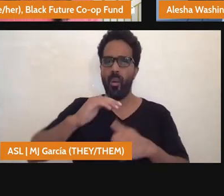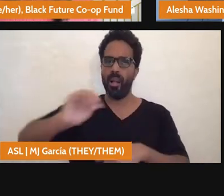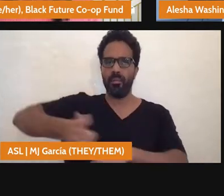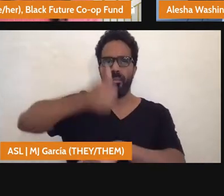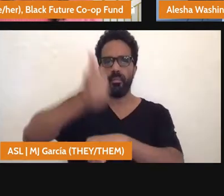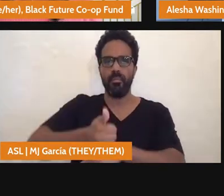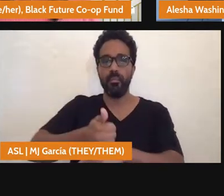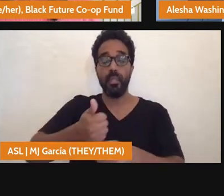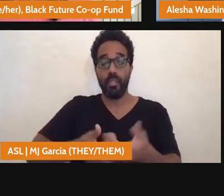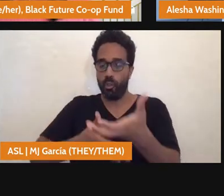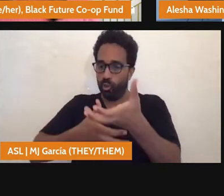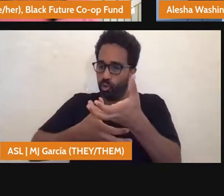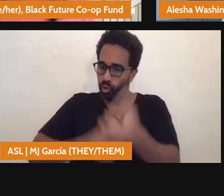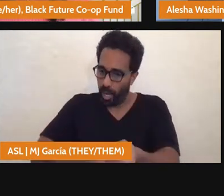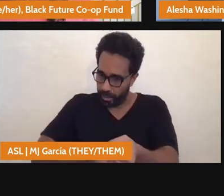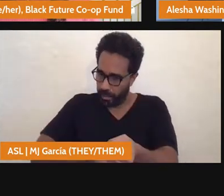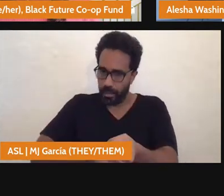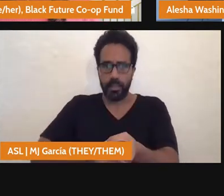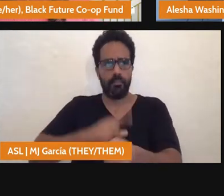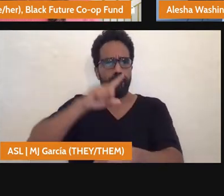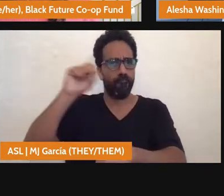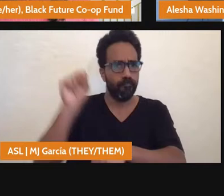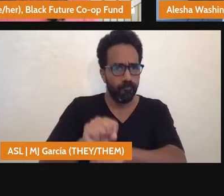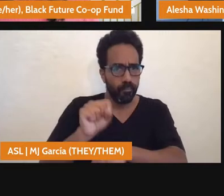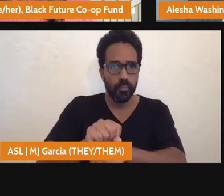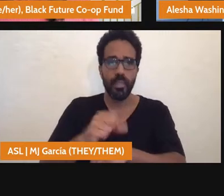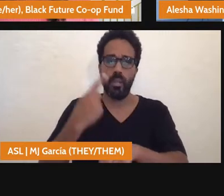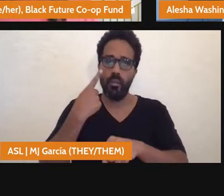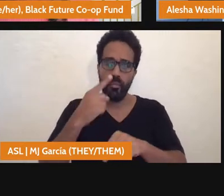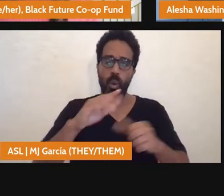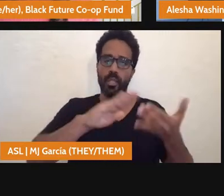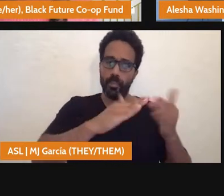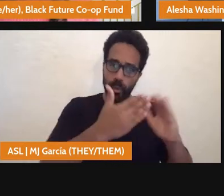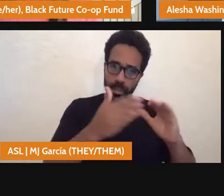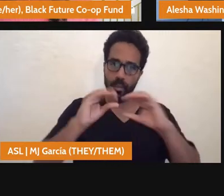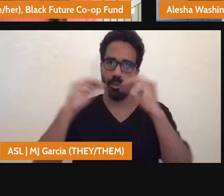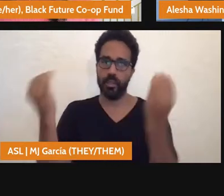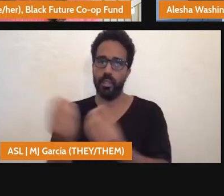equity approach? Again, you can reiterate a point you already made. Maybe there's